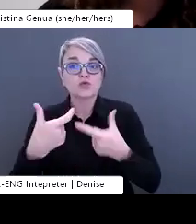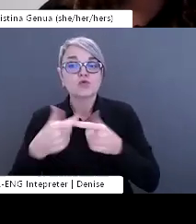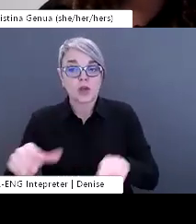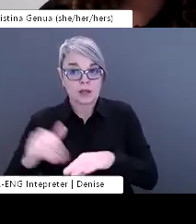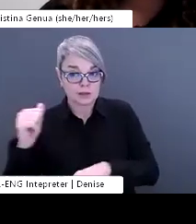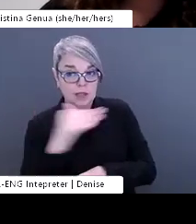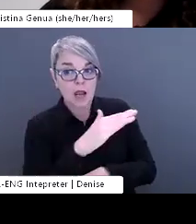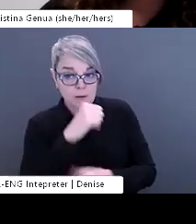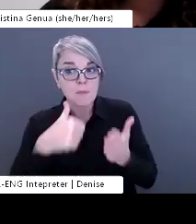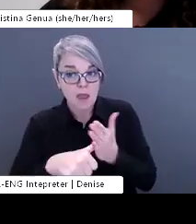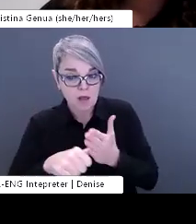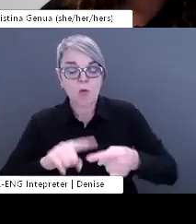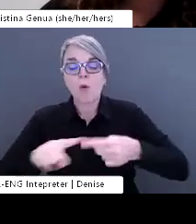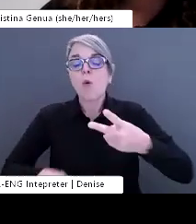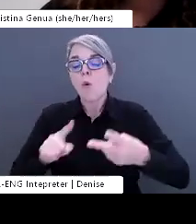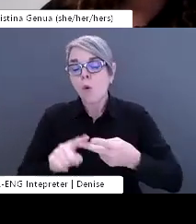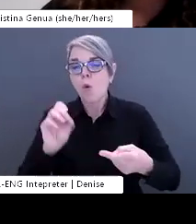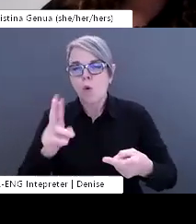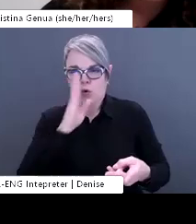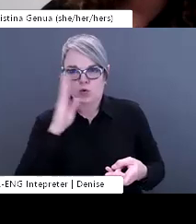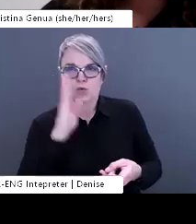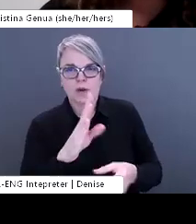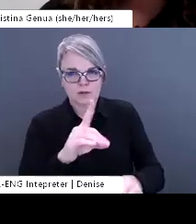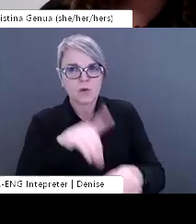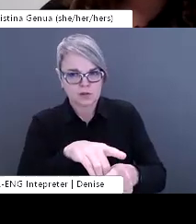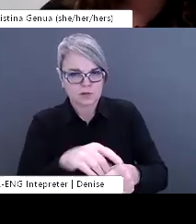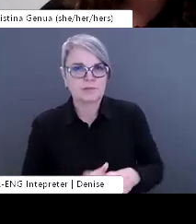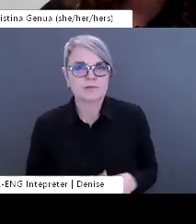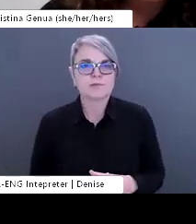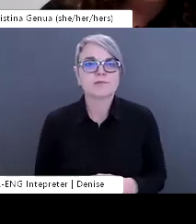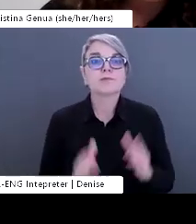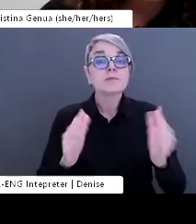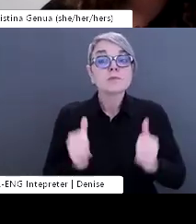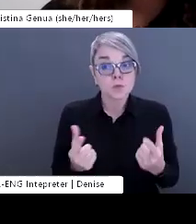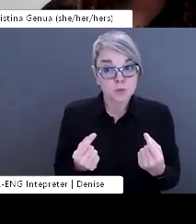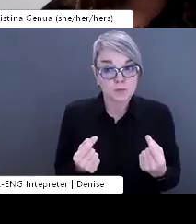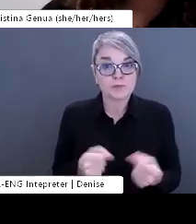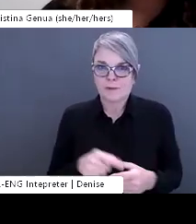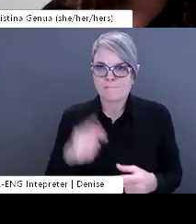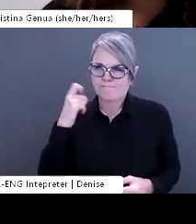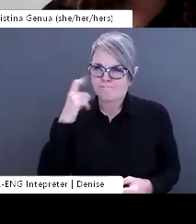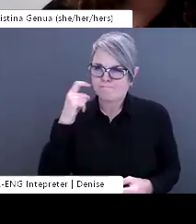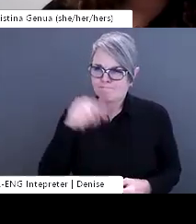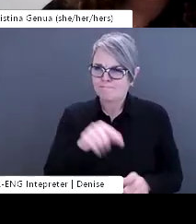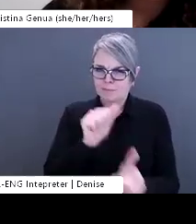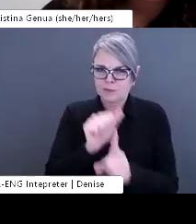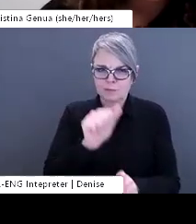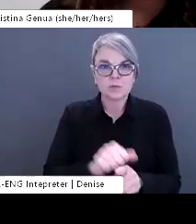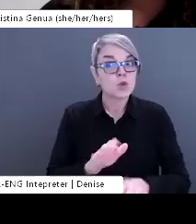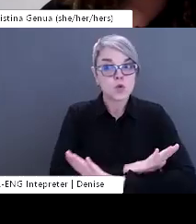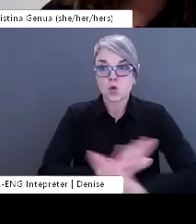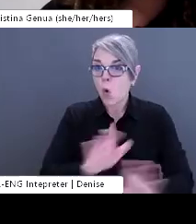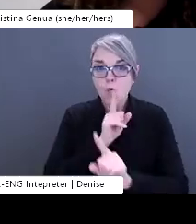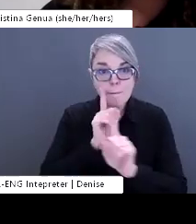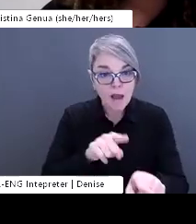So here's what you should do if you think an email is a phishing scam. So don't reply to the email, don't share any information with the sender, and